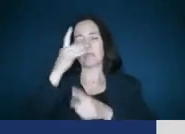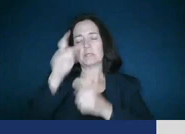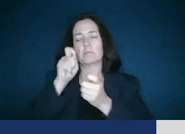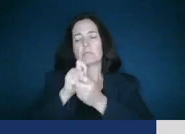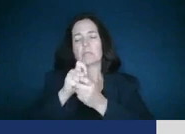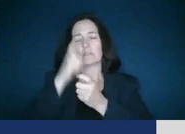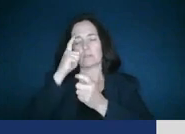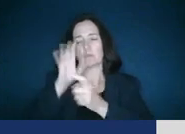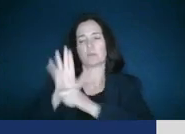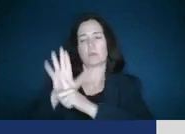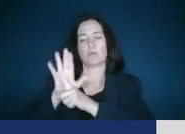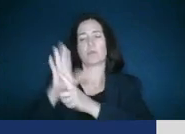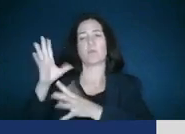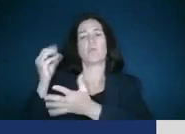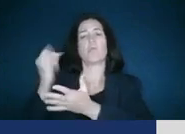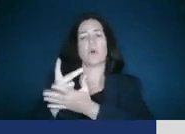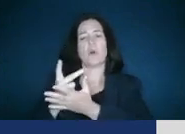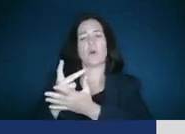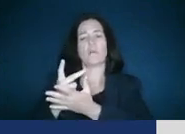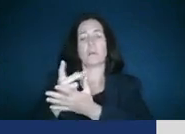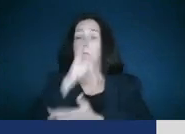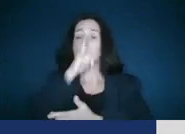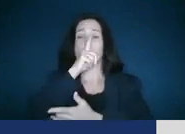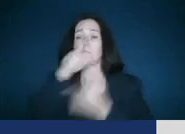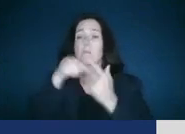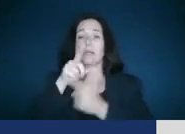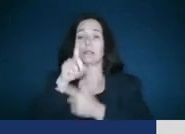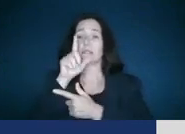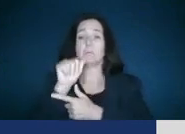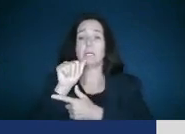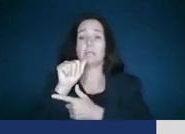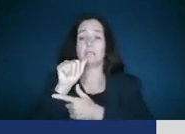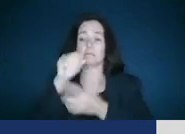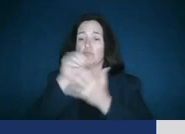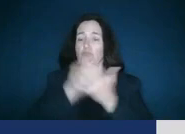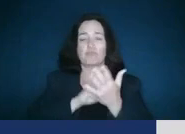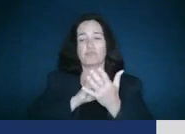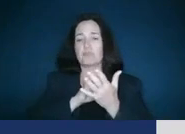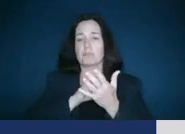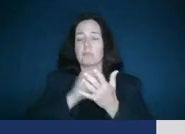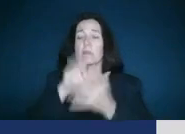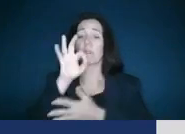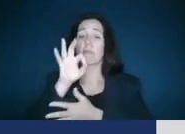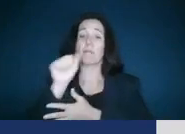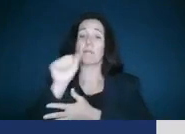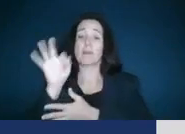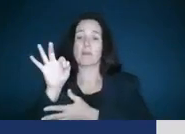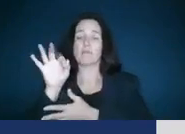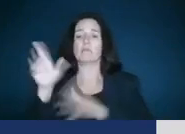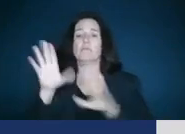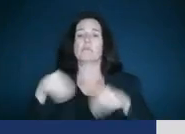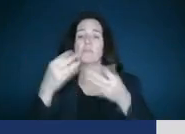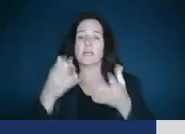approved accommodations. They do not contain disability specific information. Faculty accommodation forms are